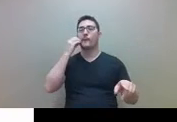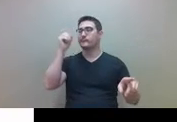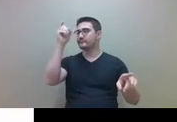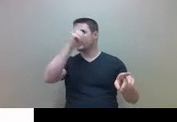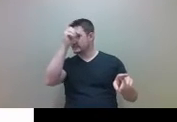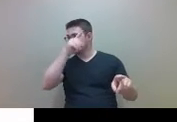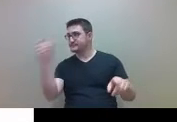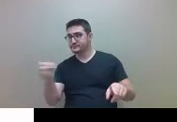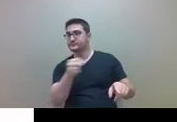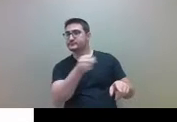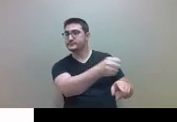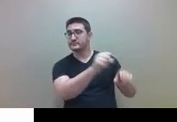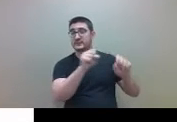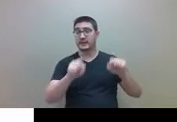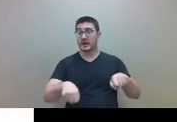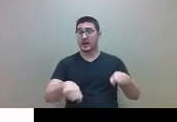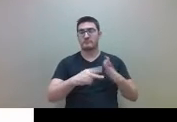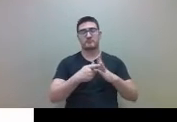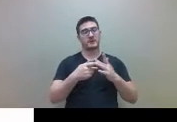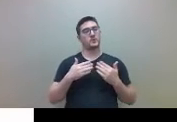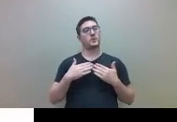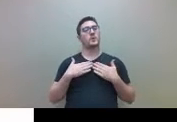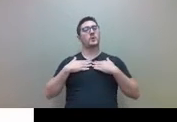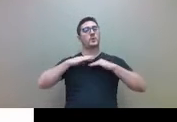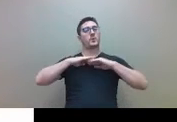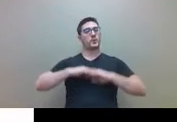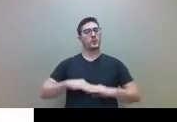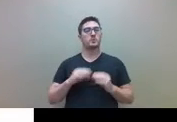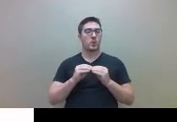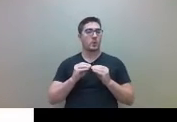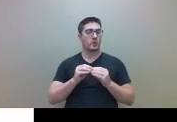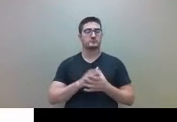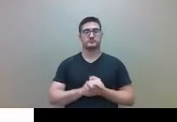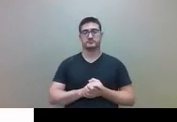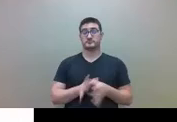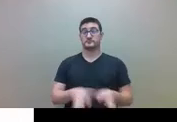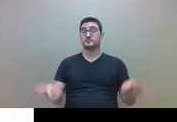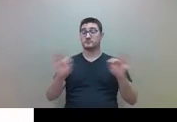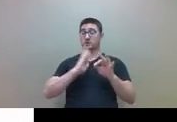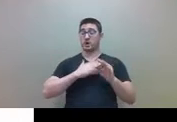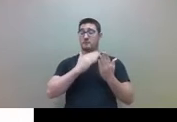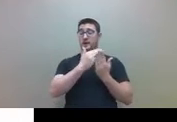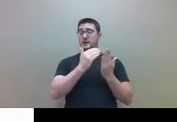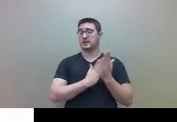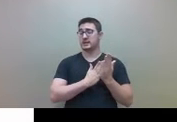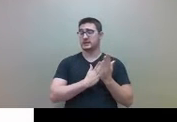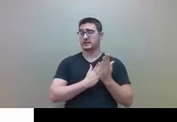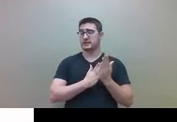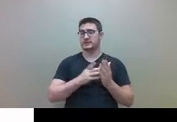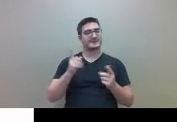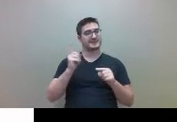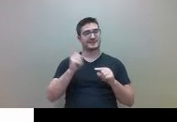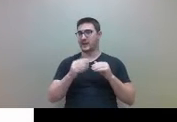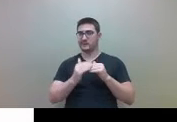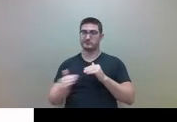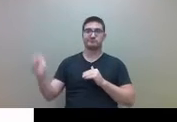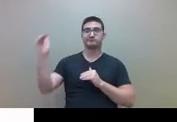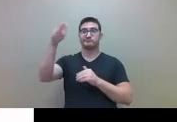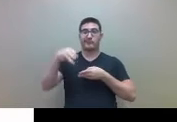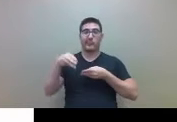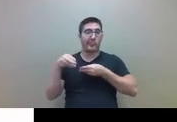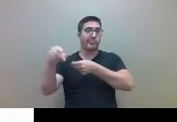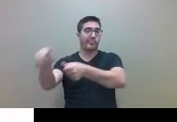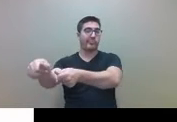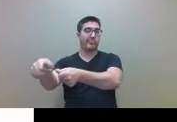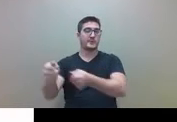external care. So we need to live within our means and find other ways and means